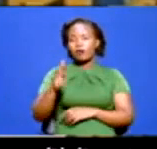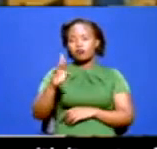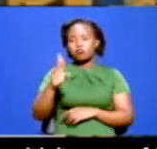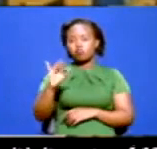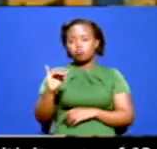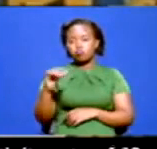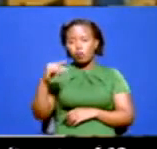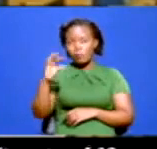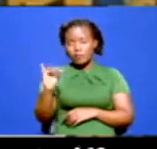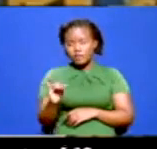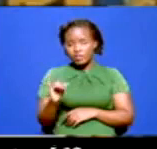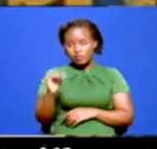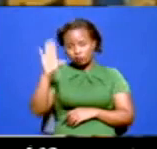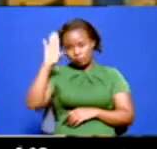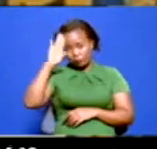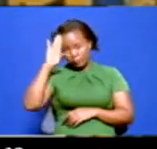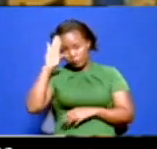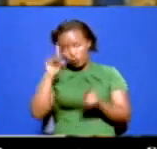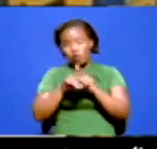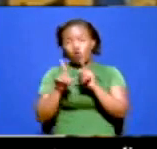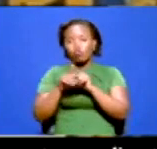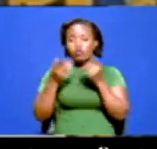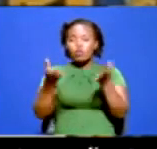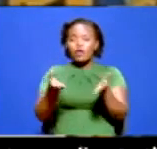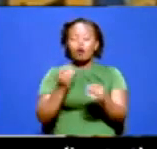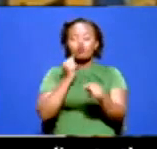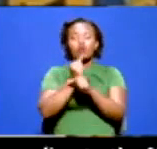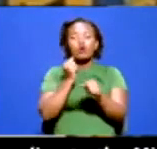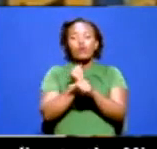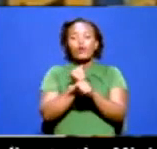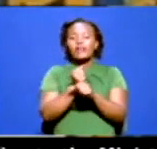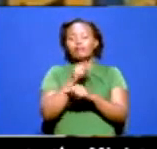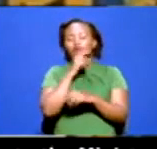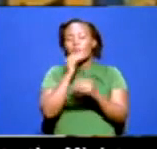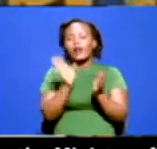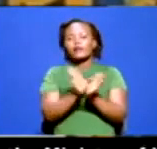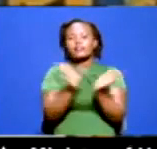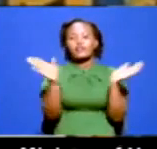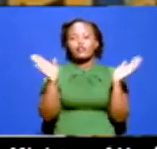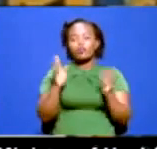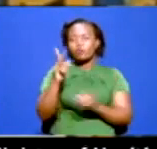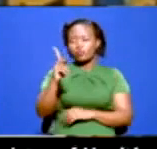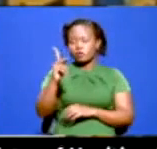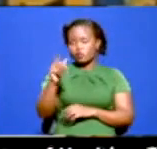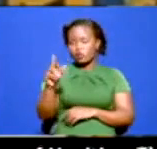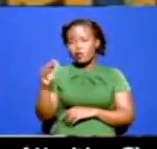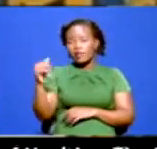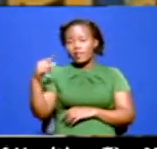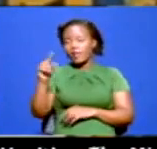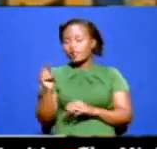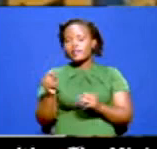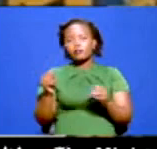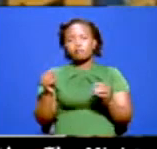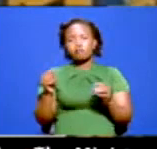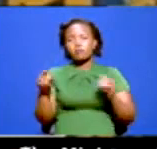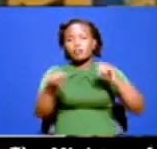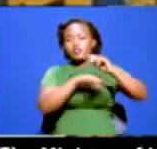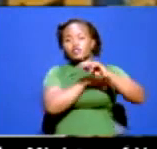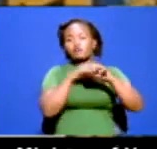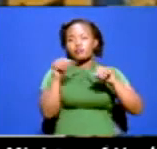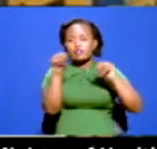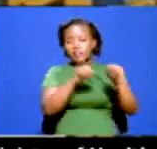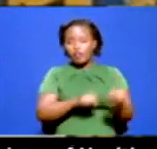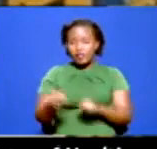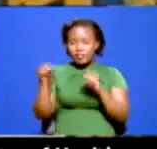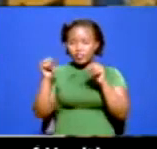coming here, working for General Karangi as a chief strategist and policy here